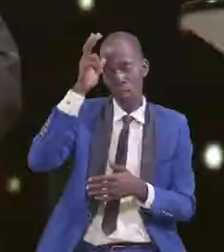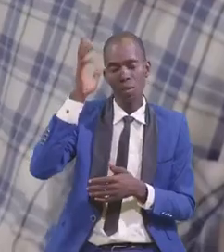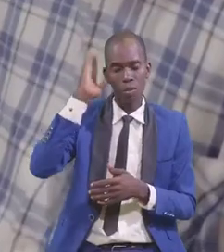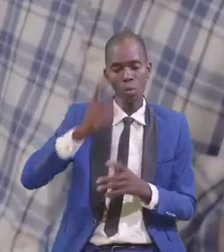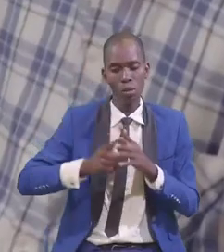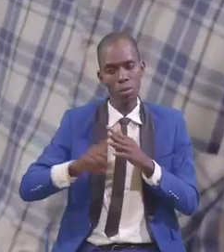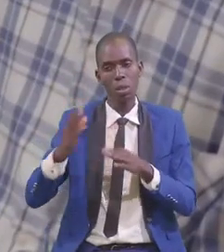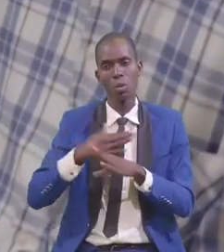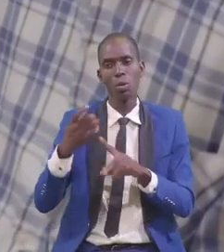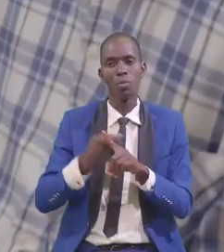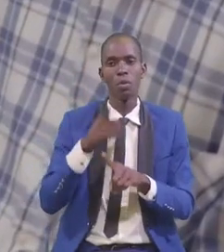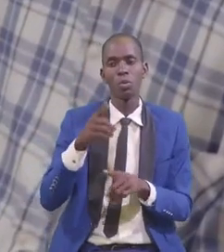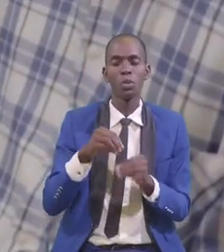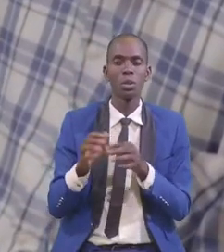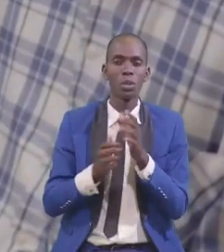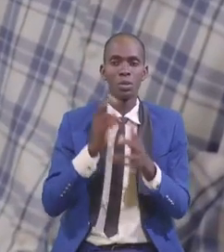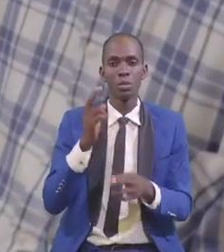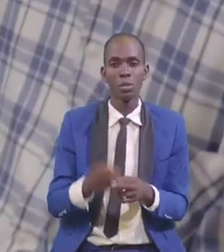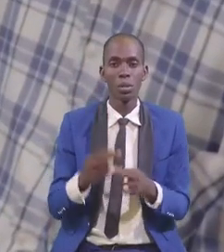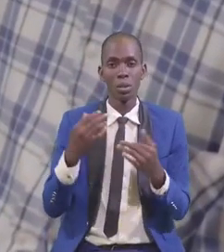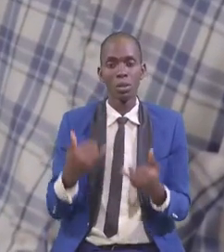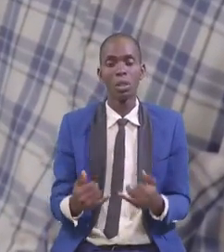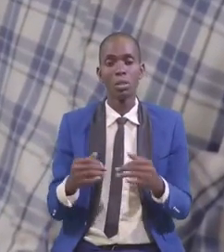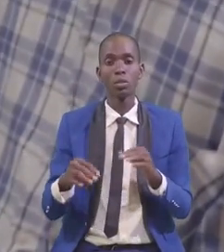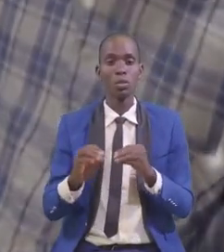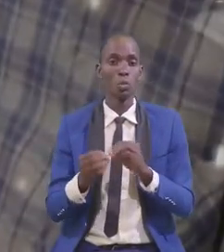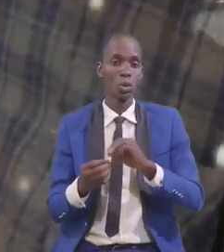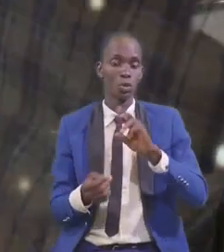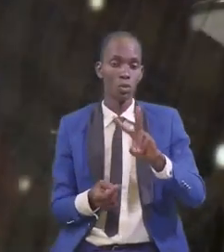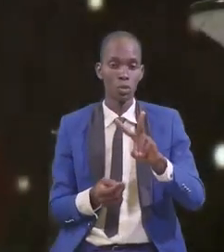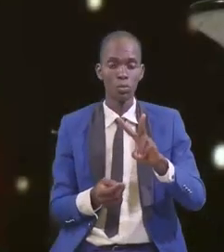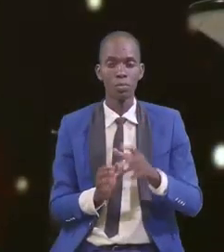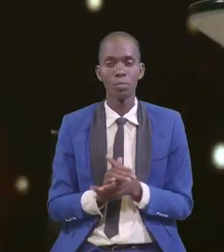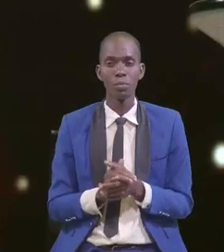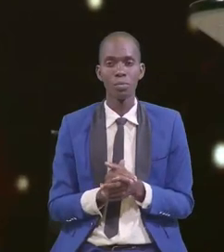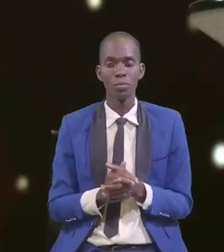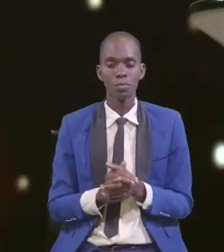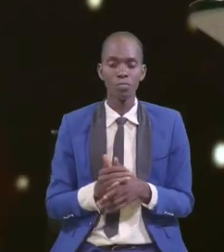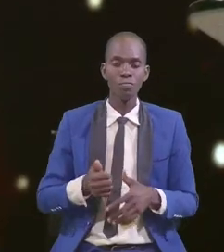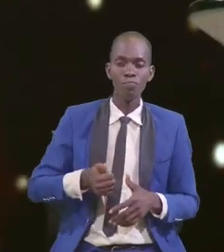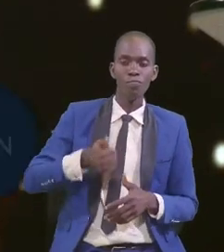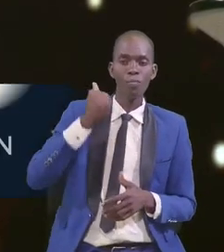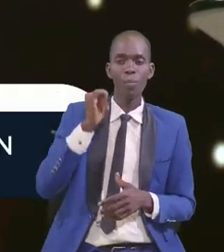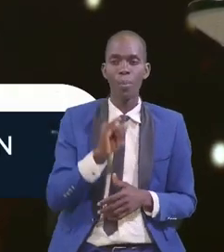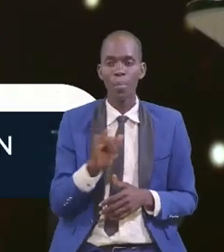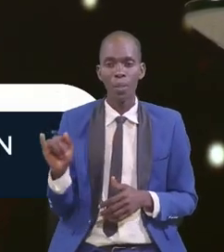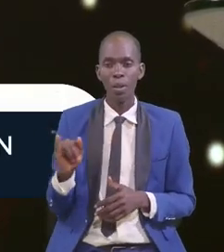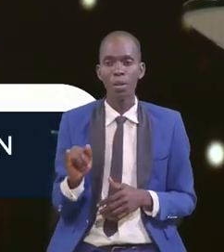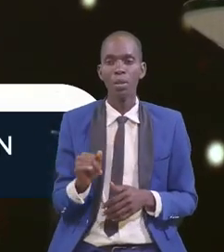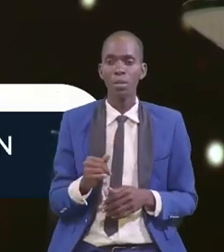you. We're looking at number two, we're looking at refusing